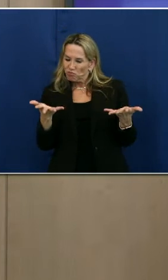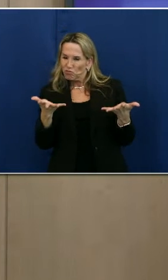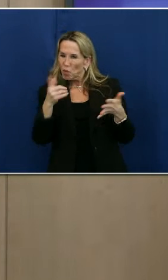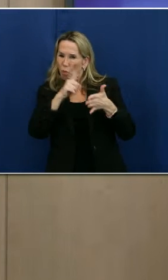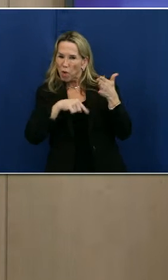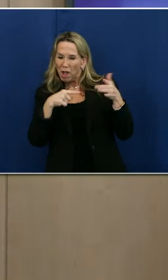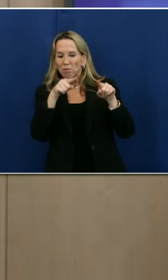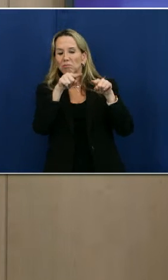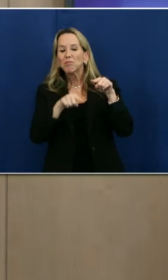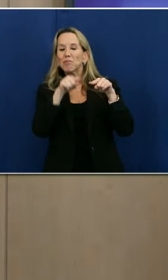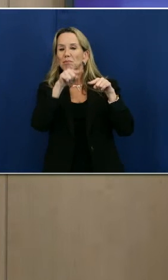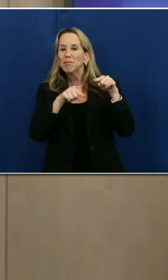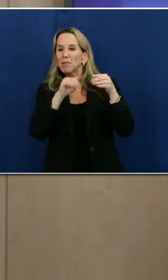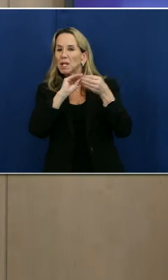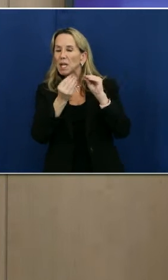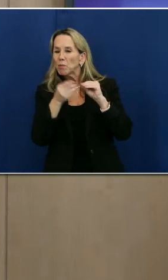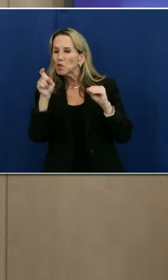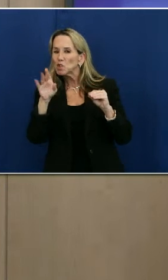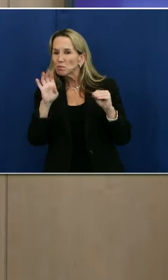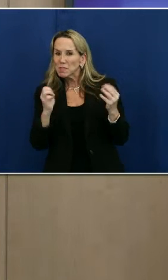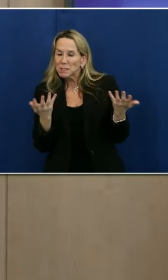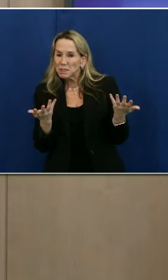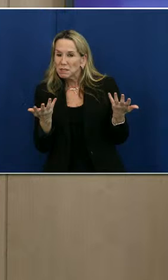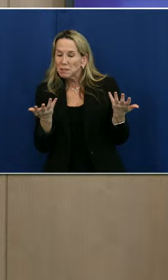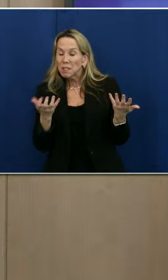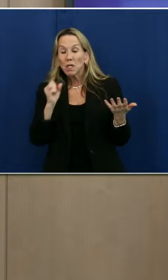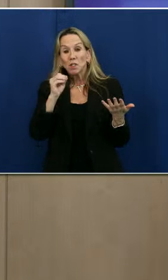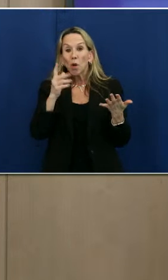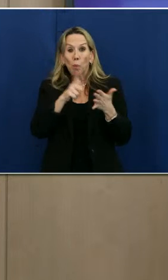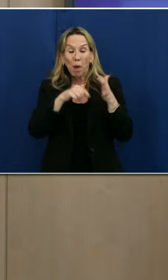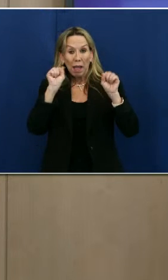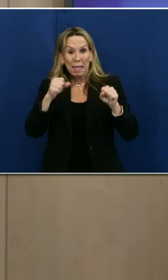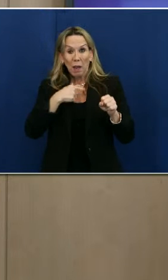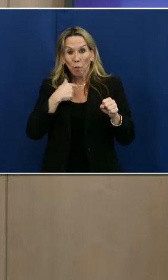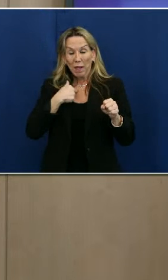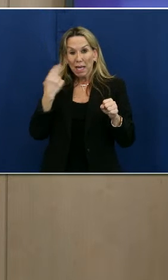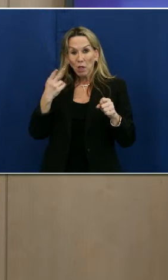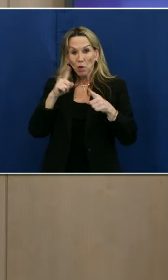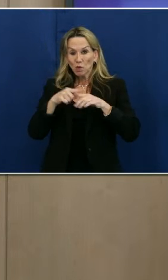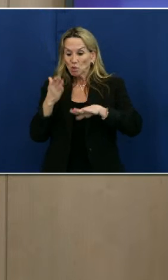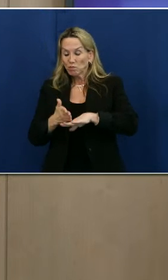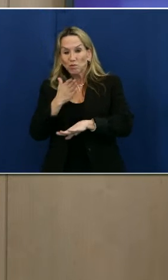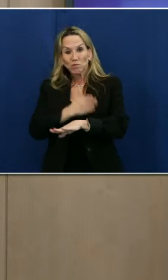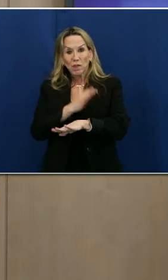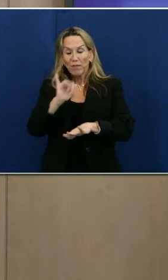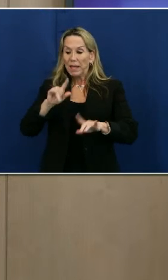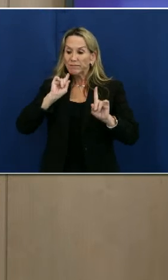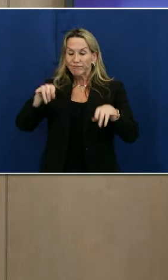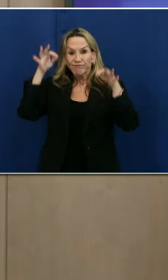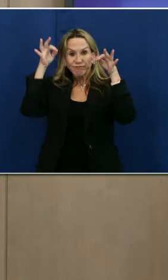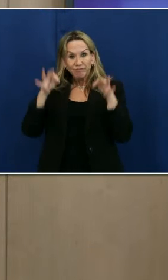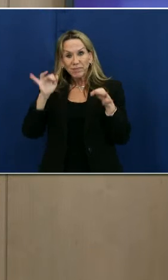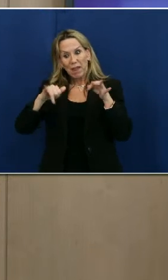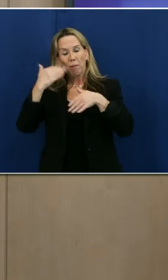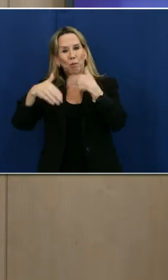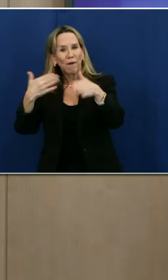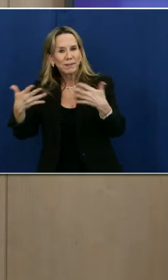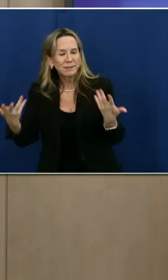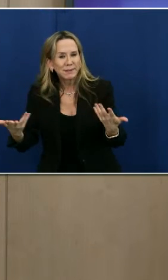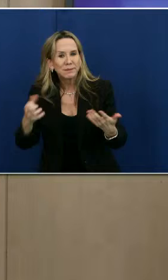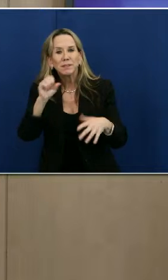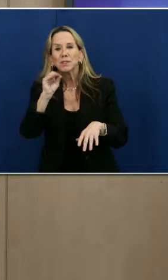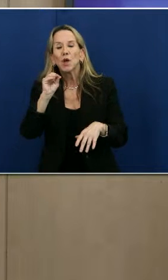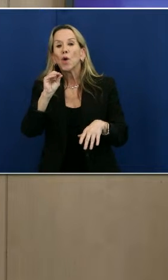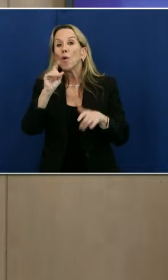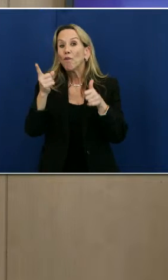could we use to help improve the adjudication process? And the first thing we started out was with the